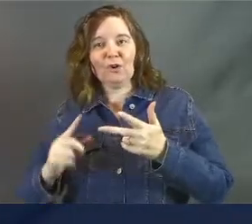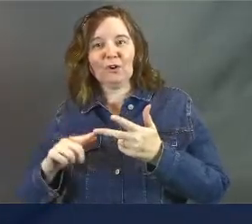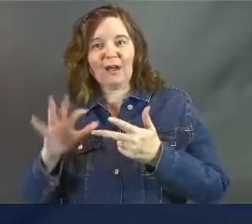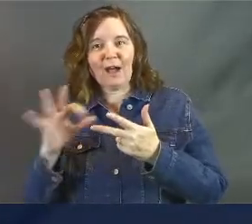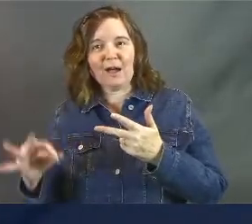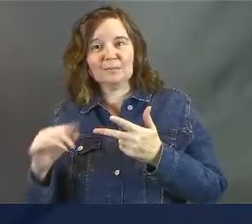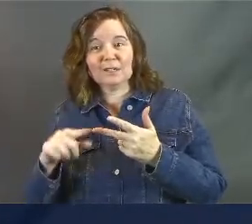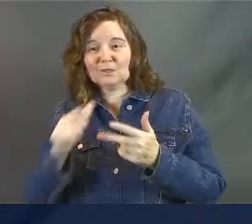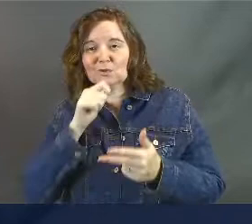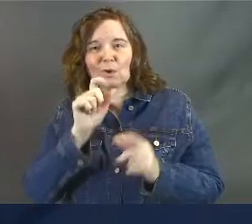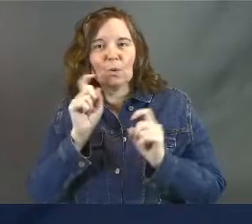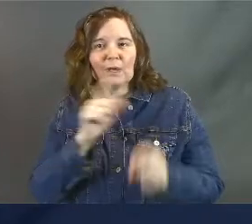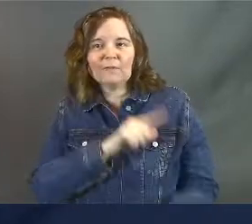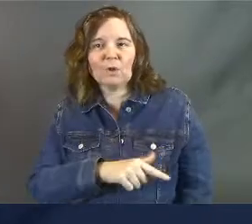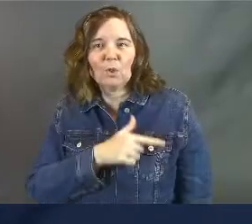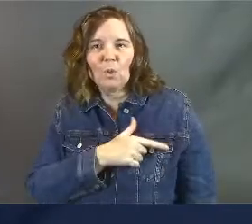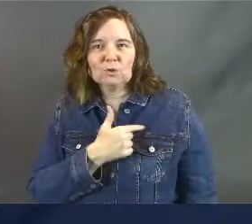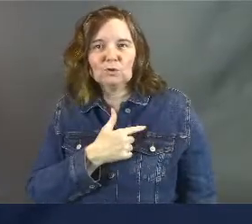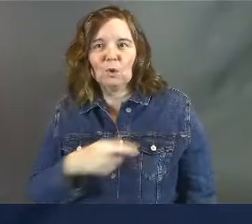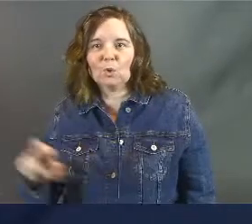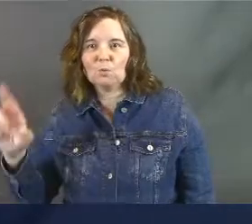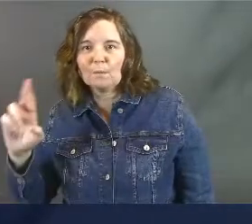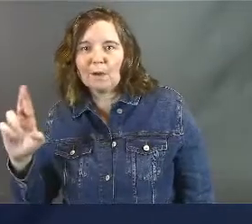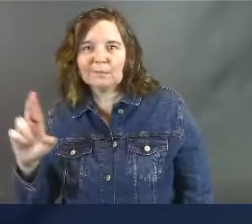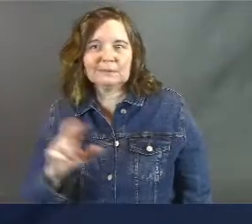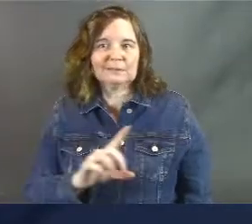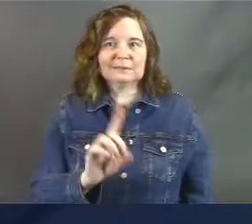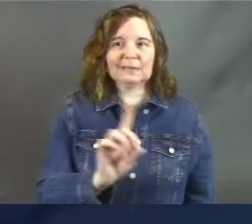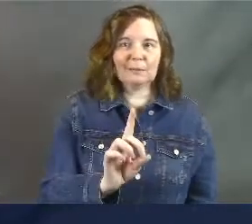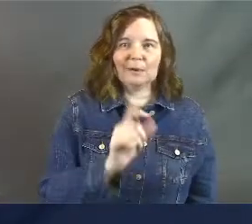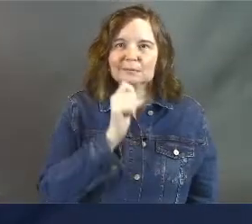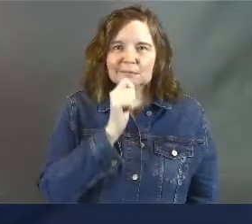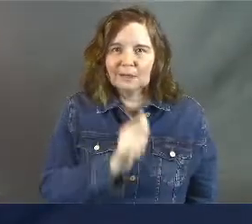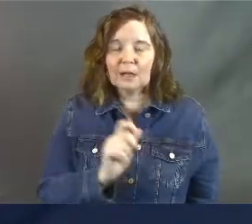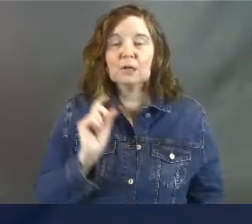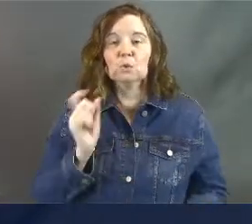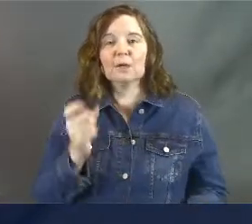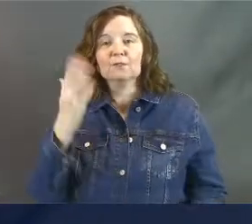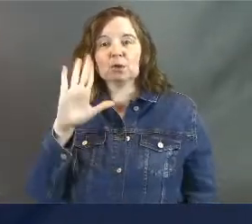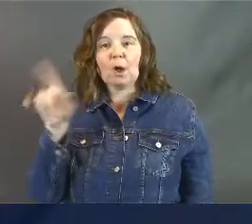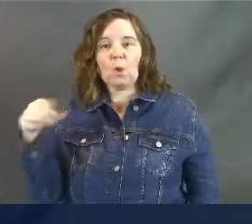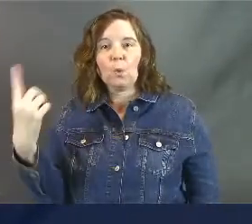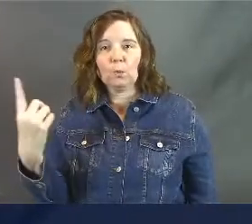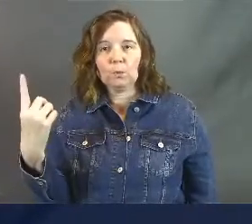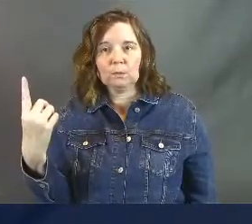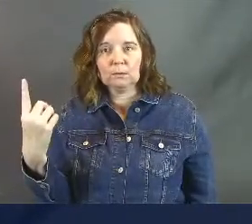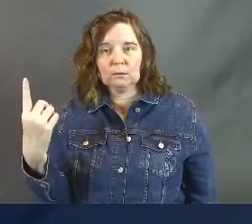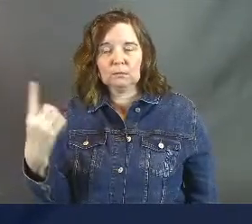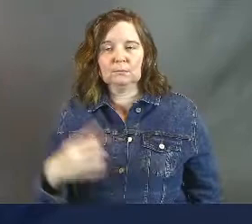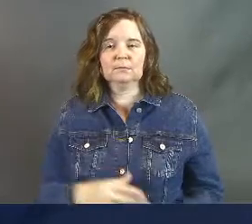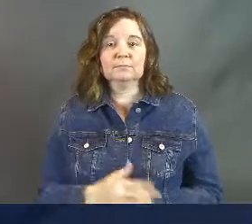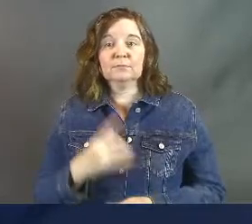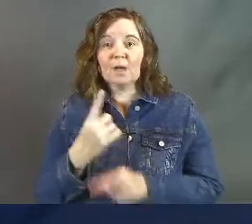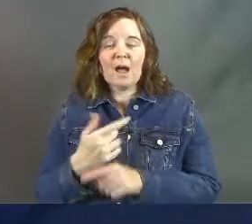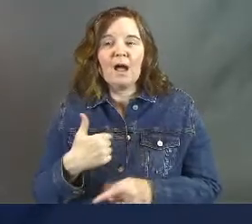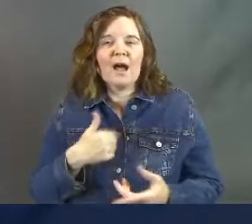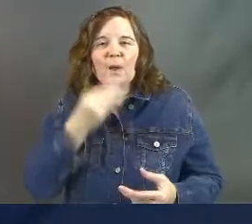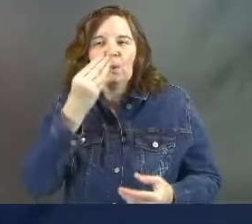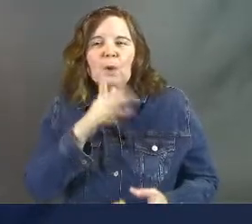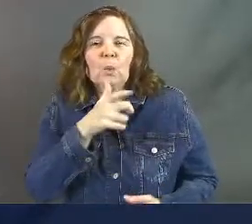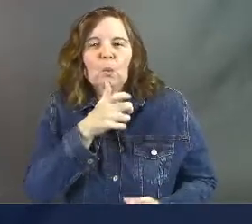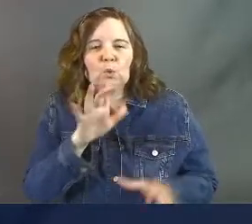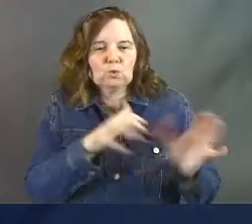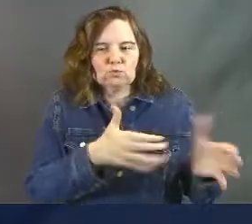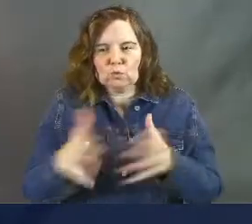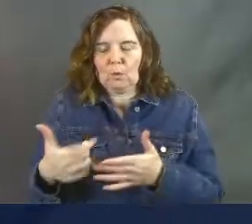option is that you don't give your loyalty to the Republicans and you don't give it to the Democrats. You give it to God alone. Right? I don't care who